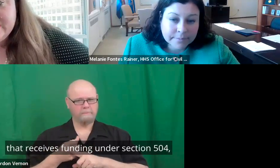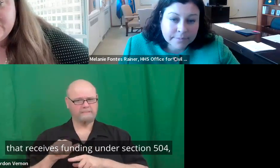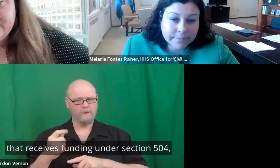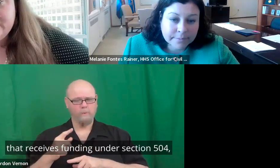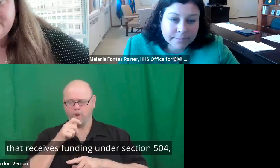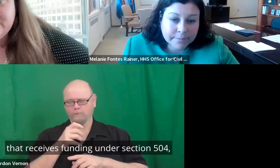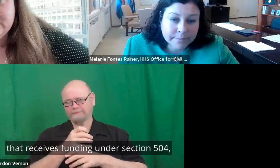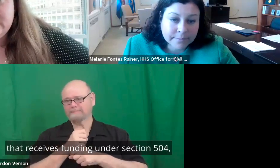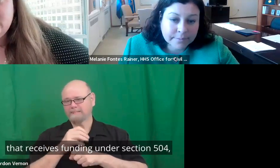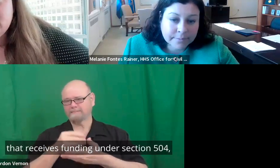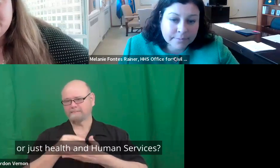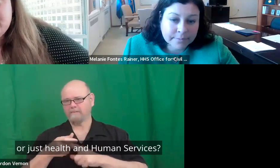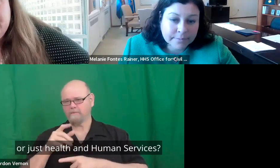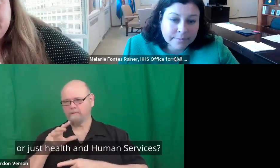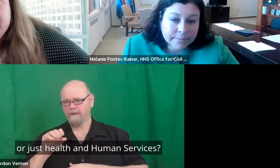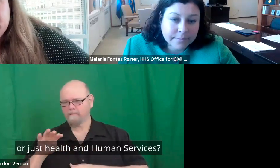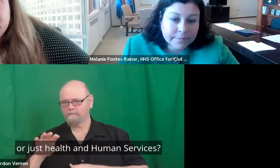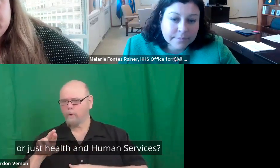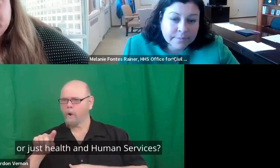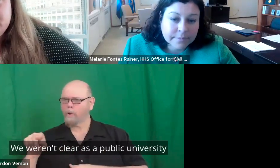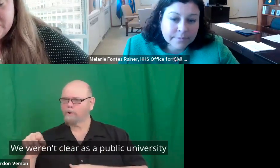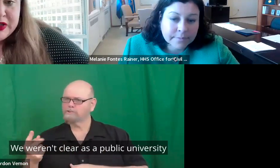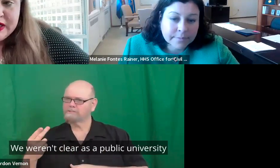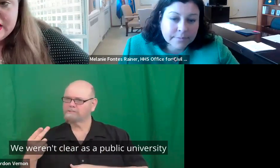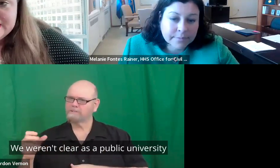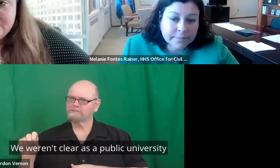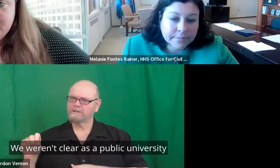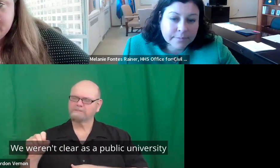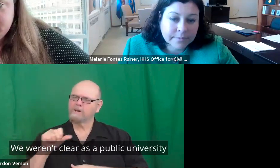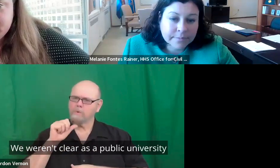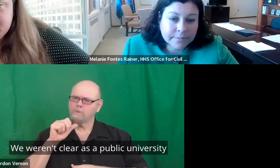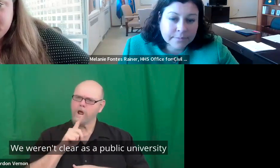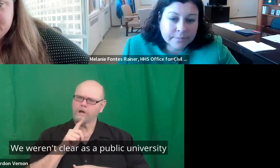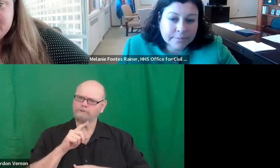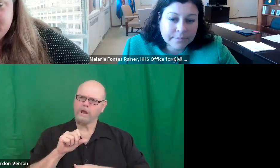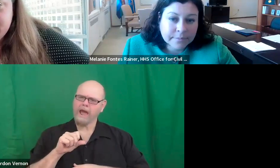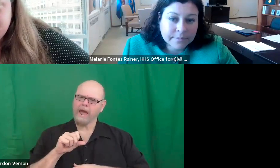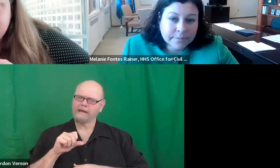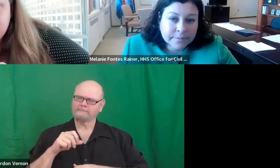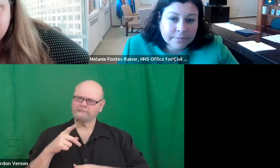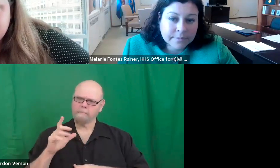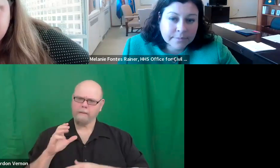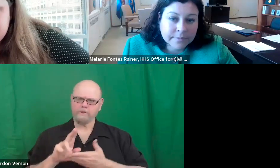funding under Section 504 or just Health and Human Services? We weren't clear as a public university